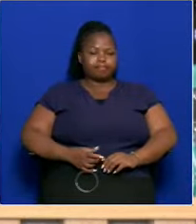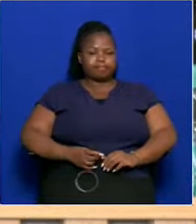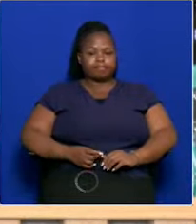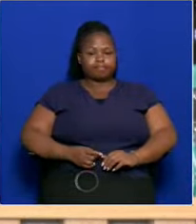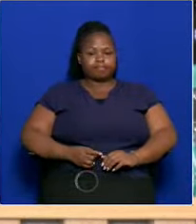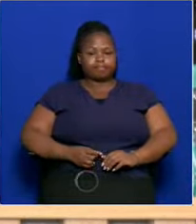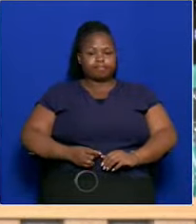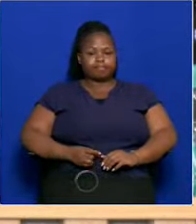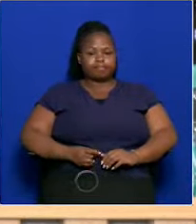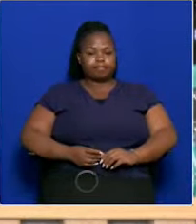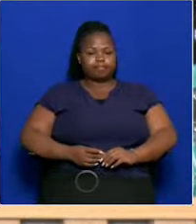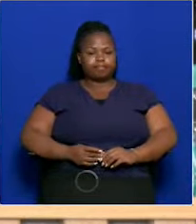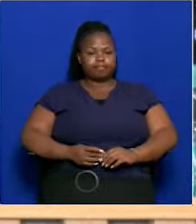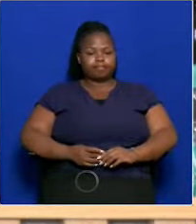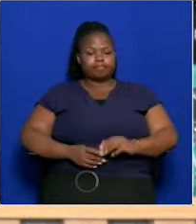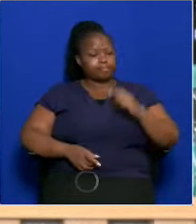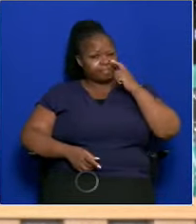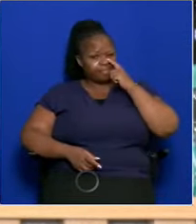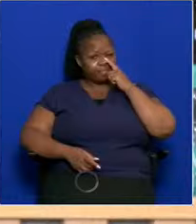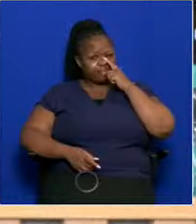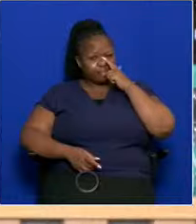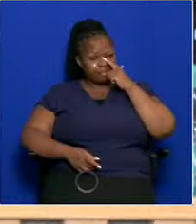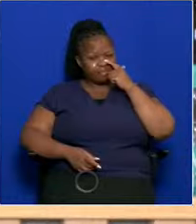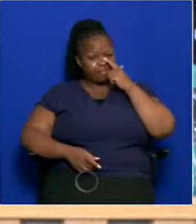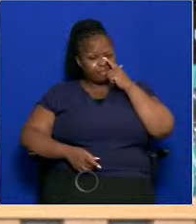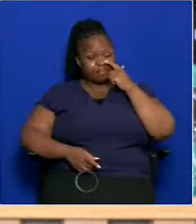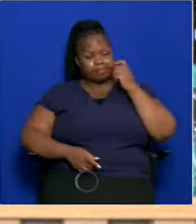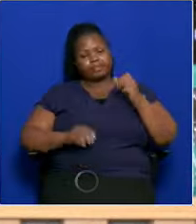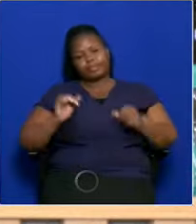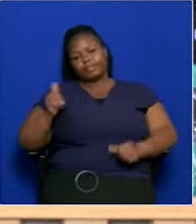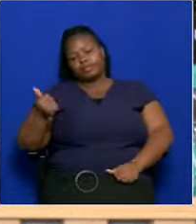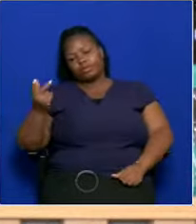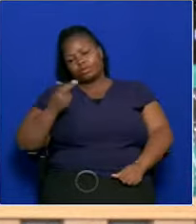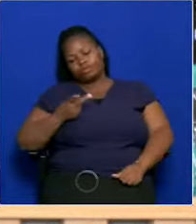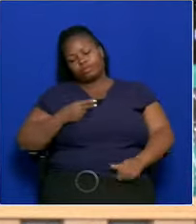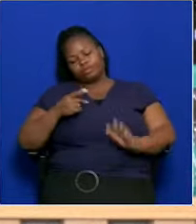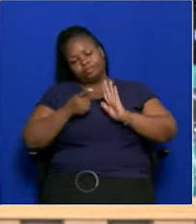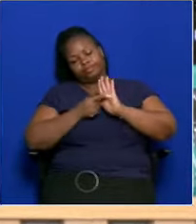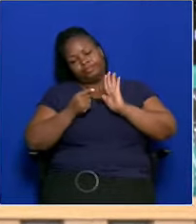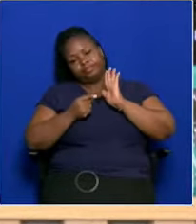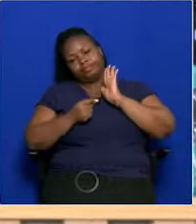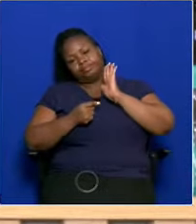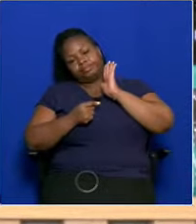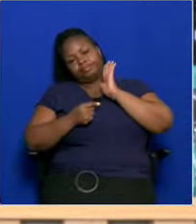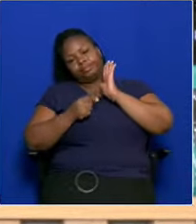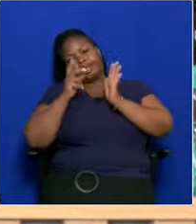And just for completeness, if you go to page 182,